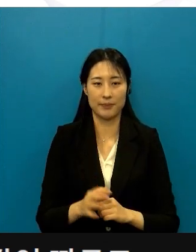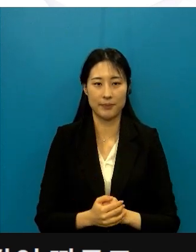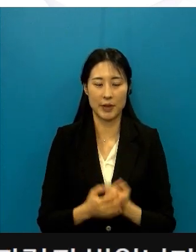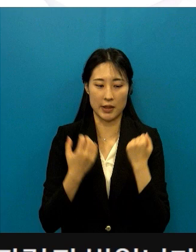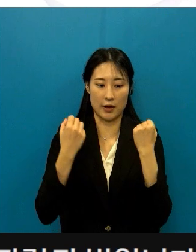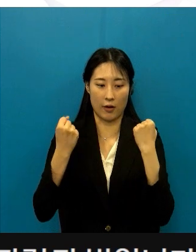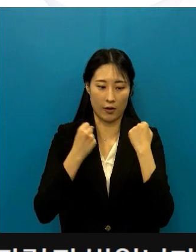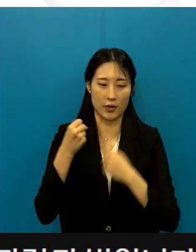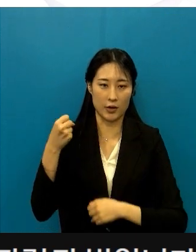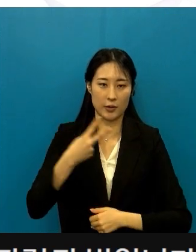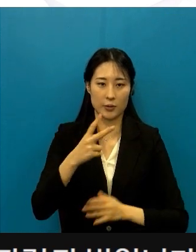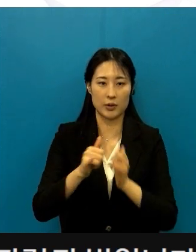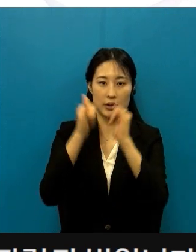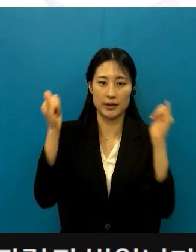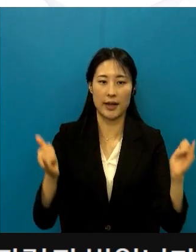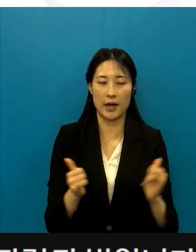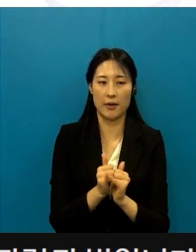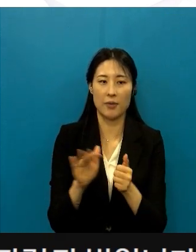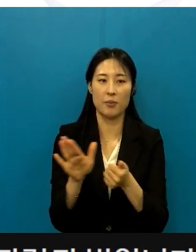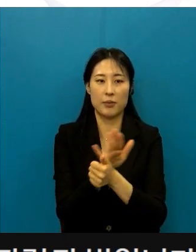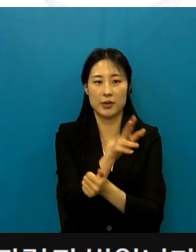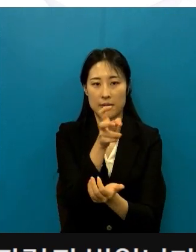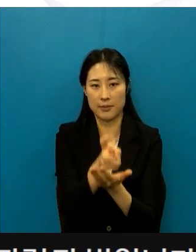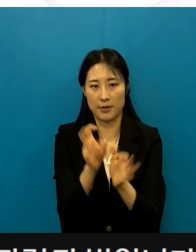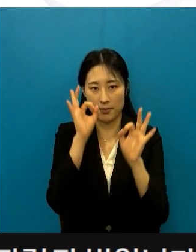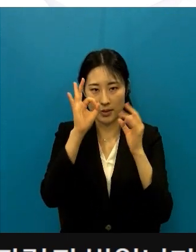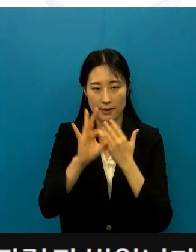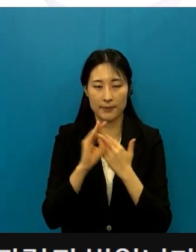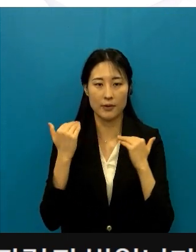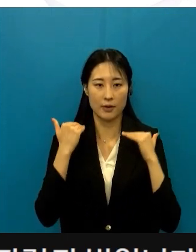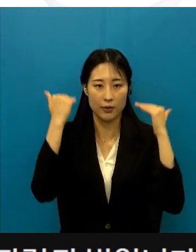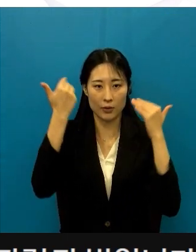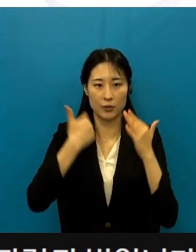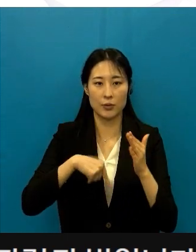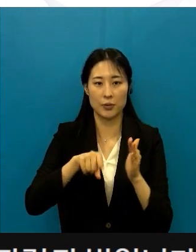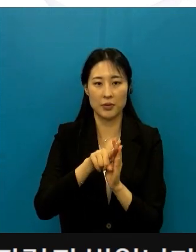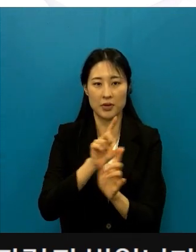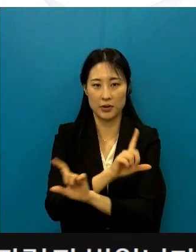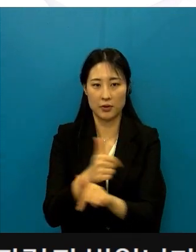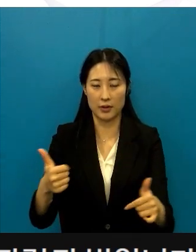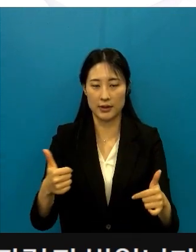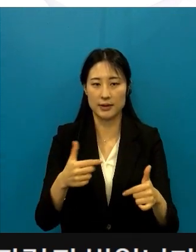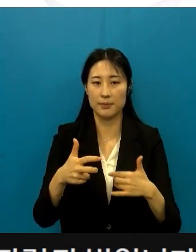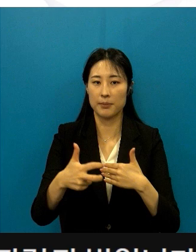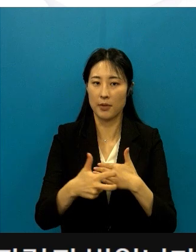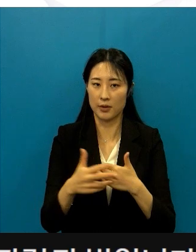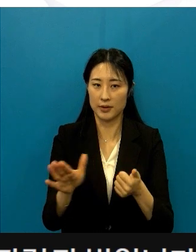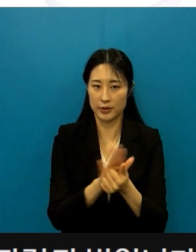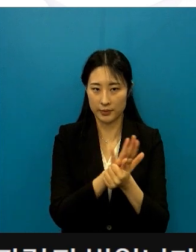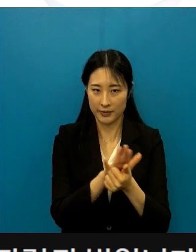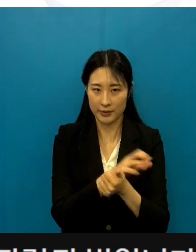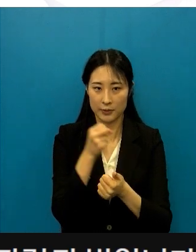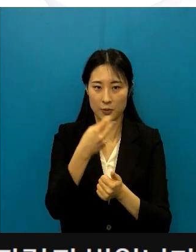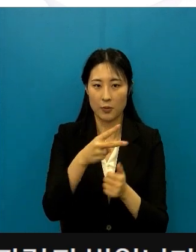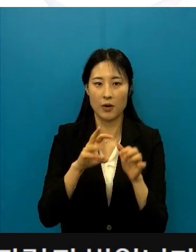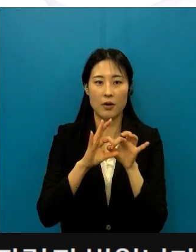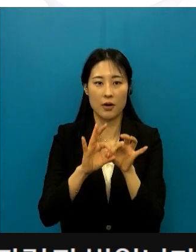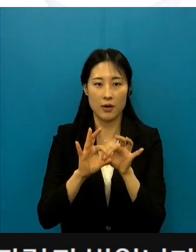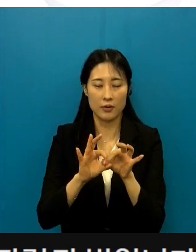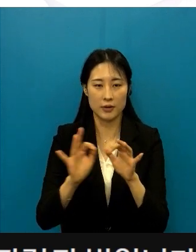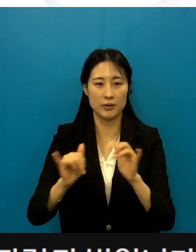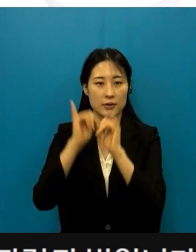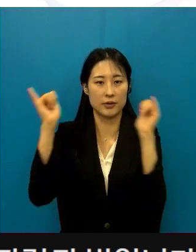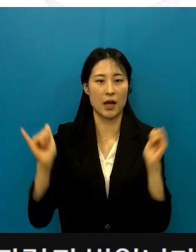care services, and regulating the conduct of health and social care workers. The Care Act